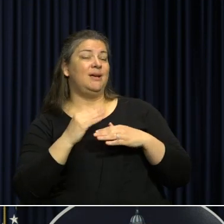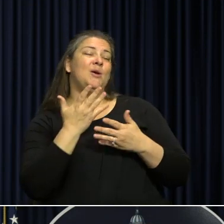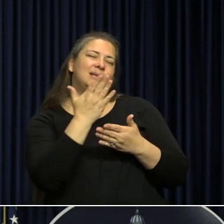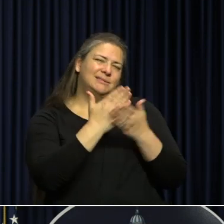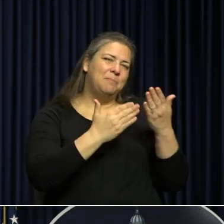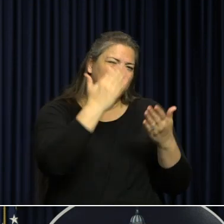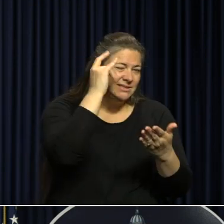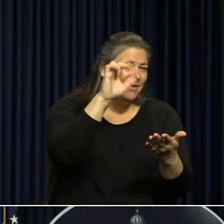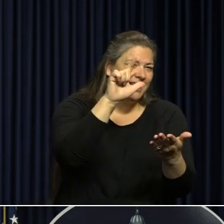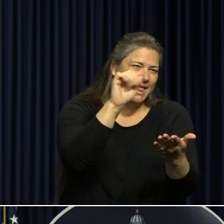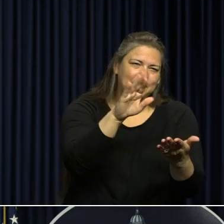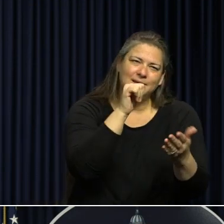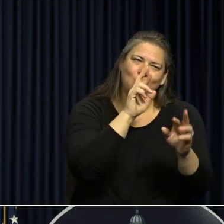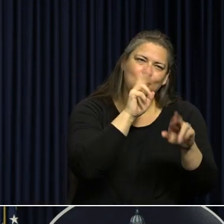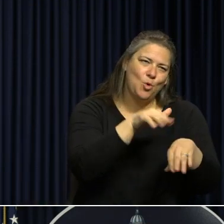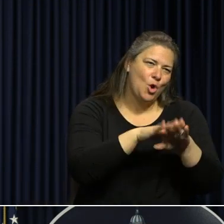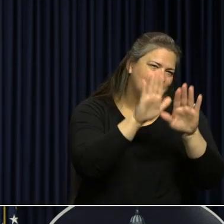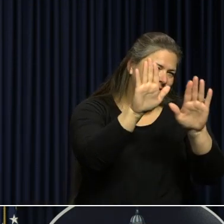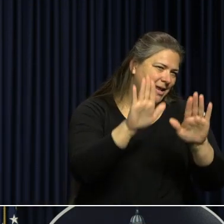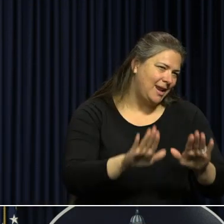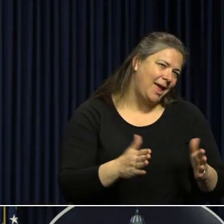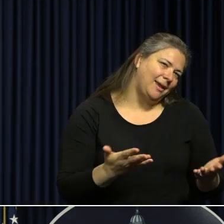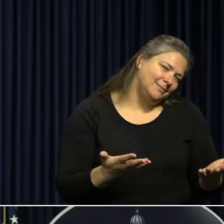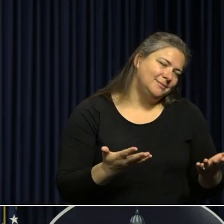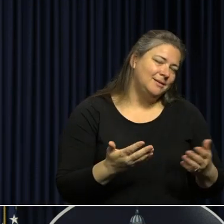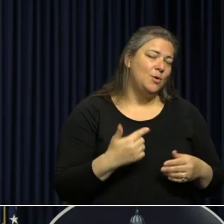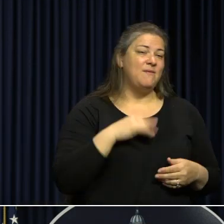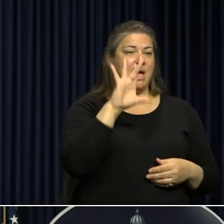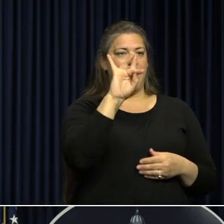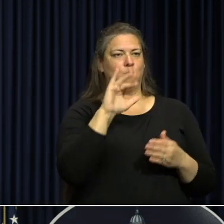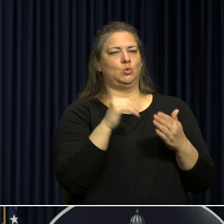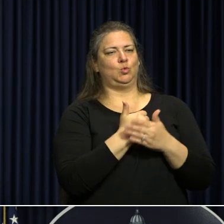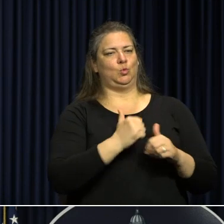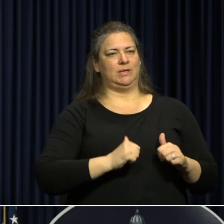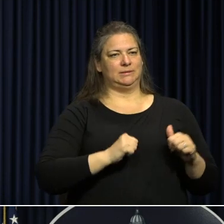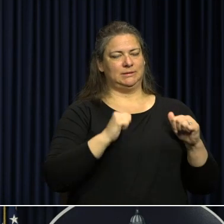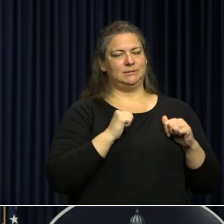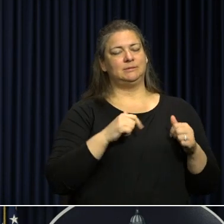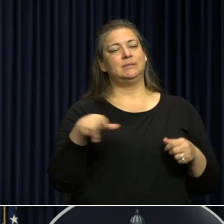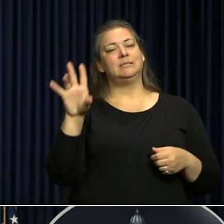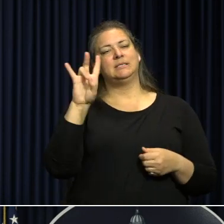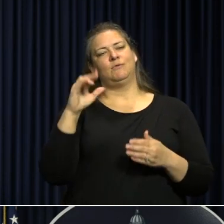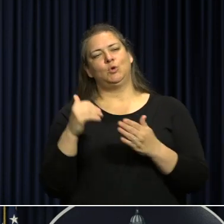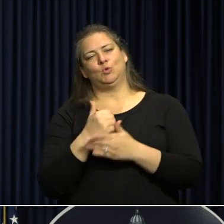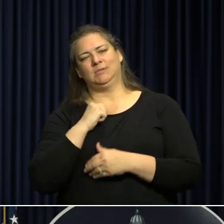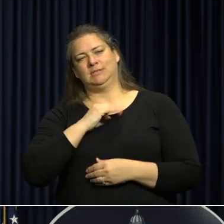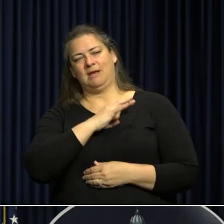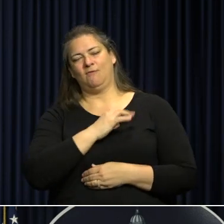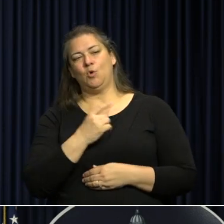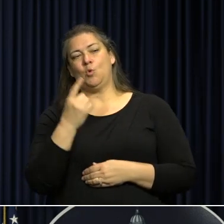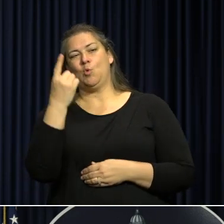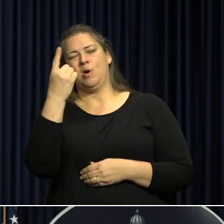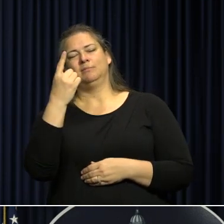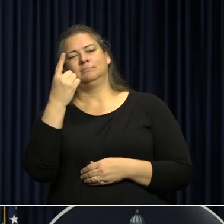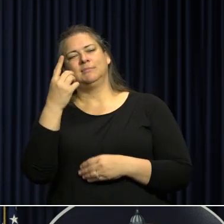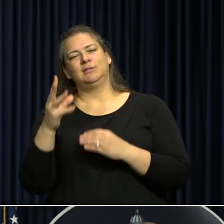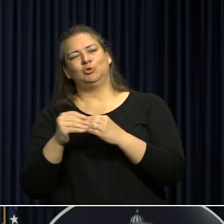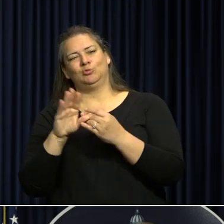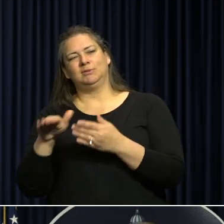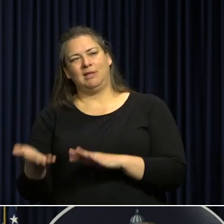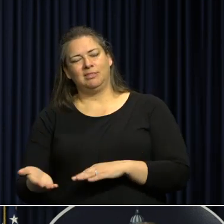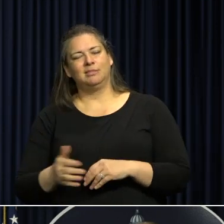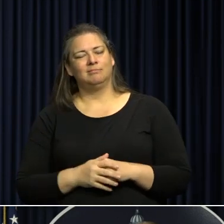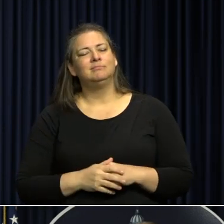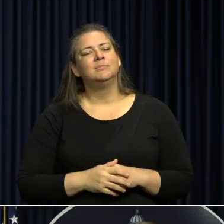in on Sunday, but we have 8 new residents, 7 new staff, and 1 new death.